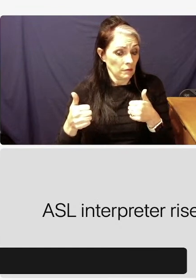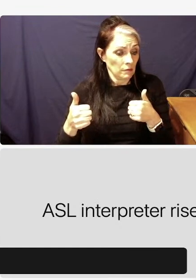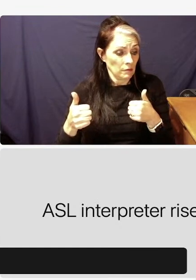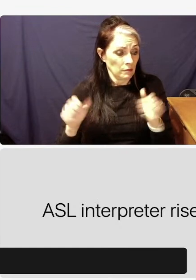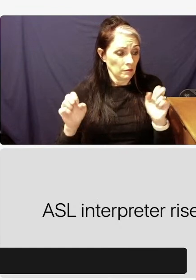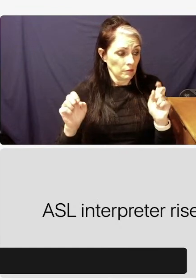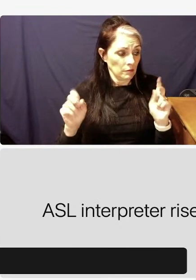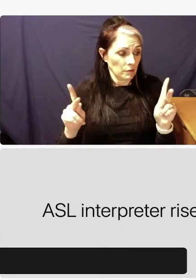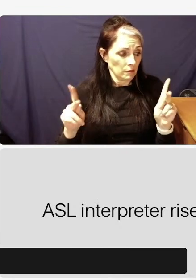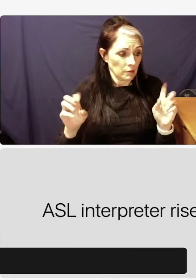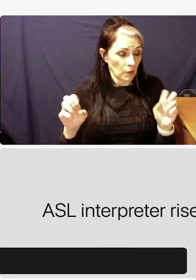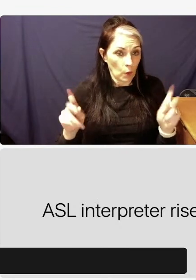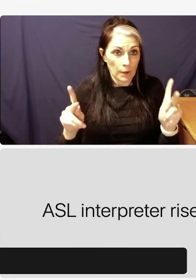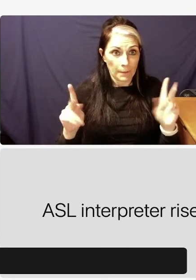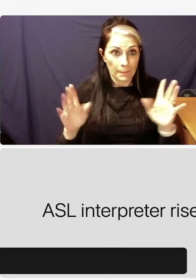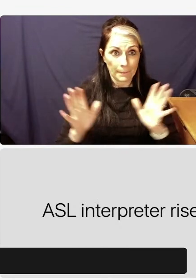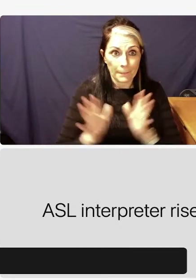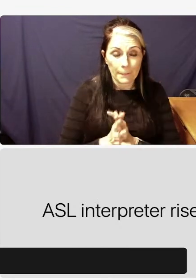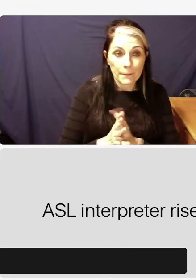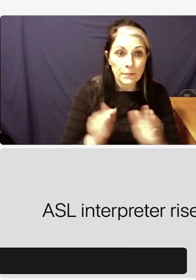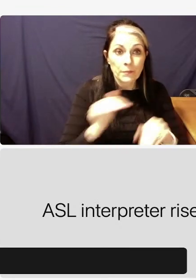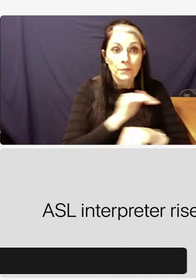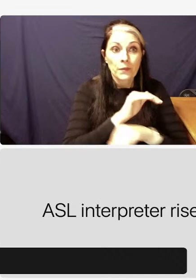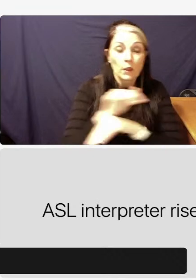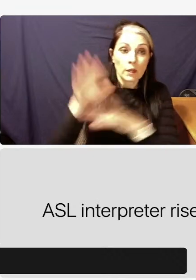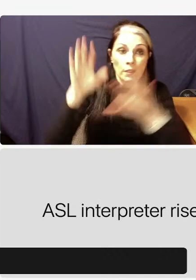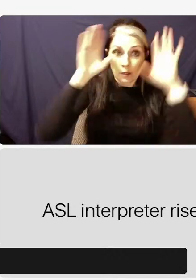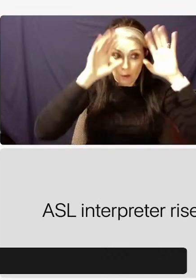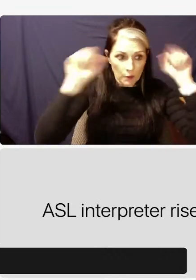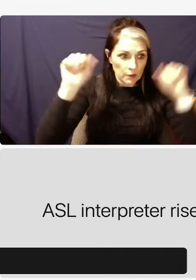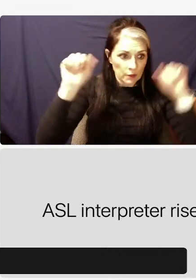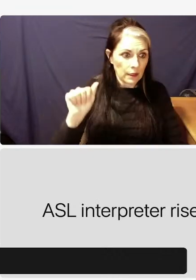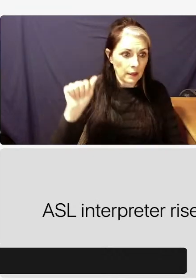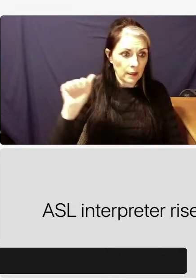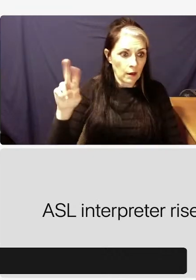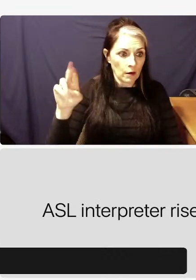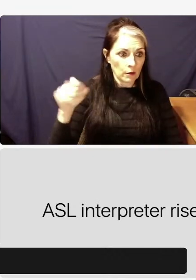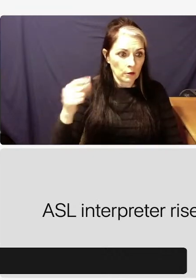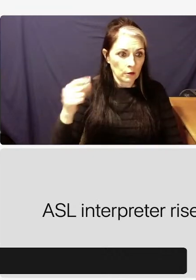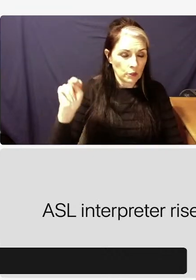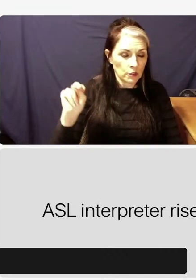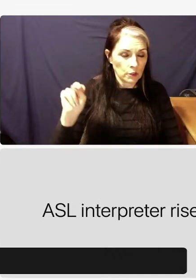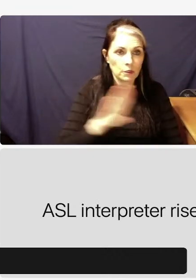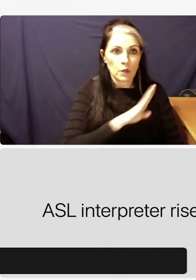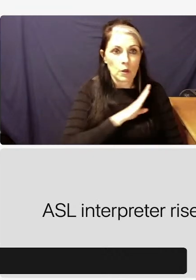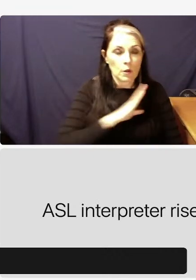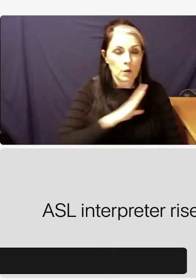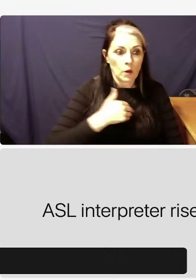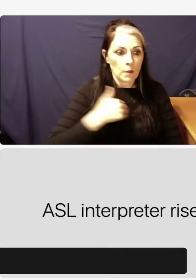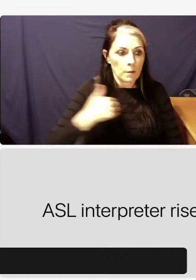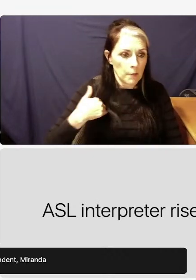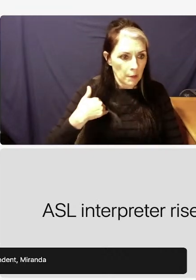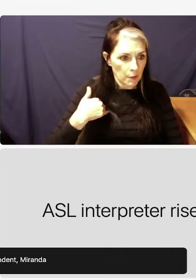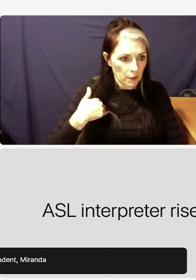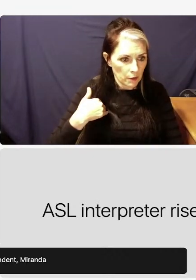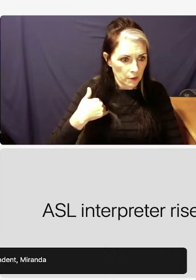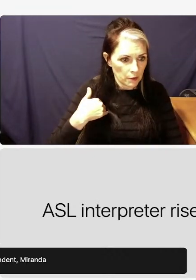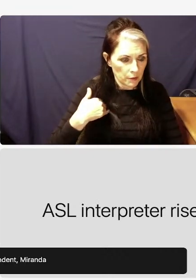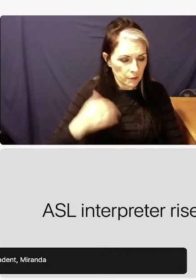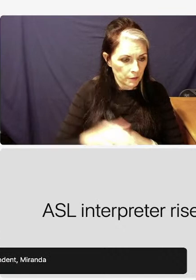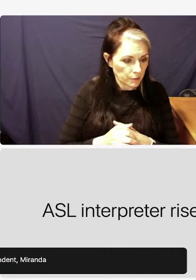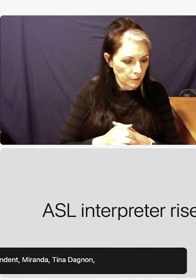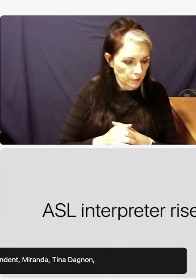okay okay good evening president arguing members of the board superintendent miranda uh tina dagnold